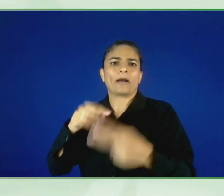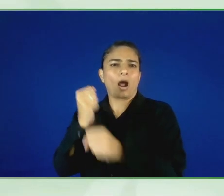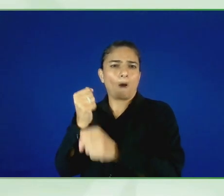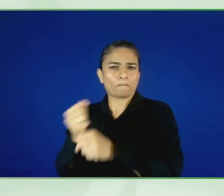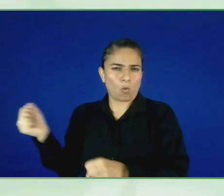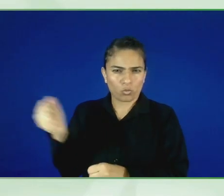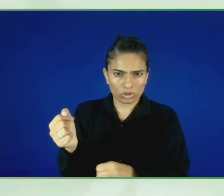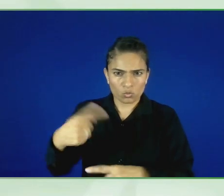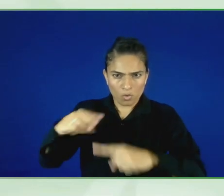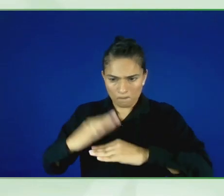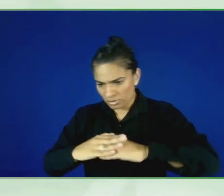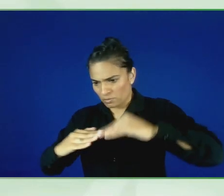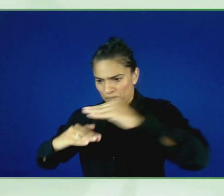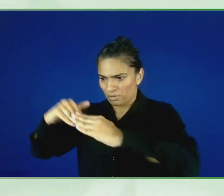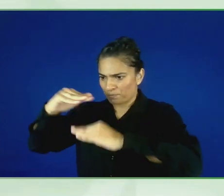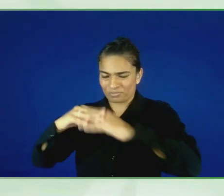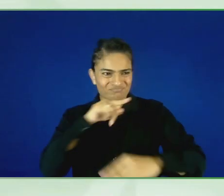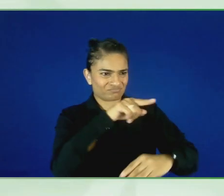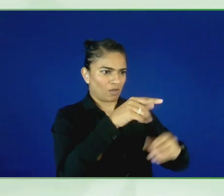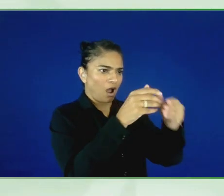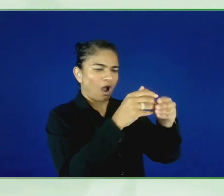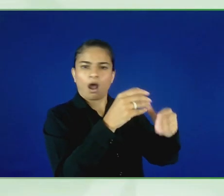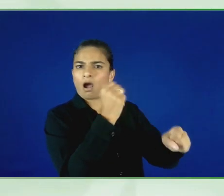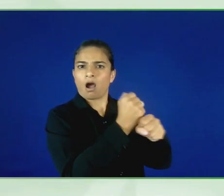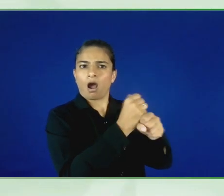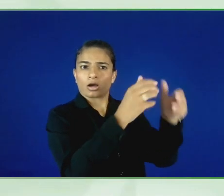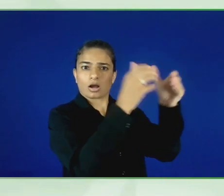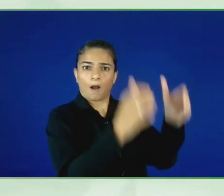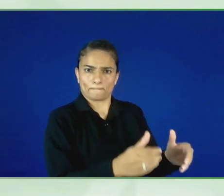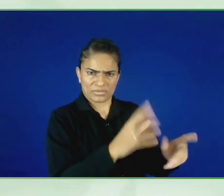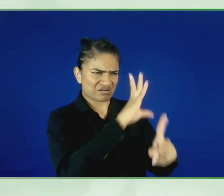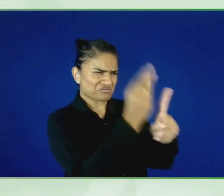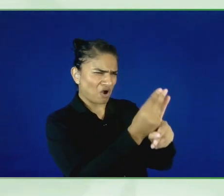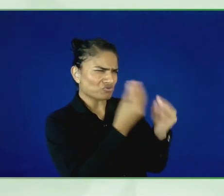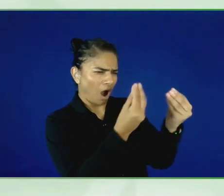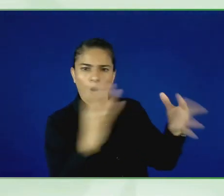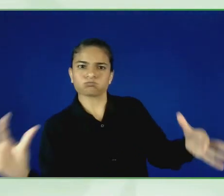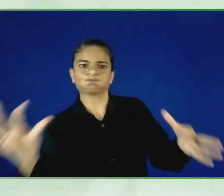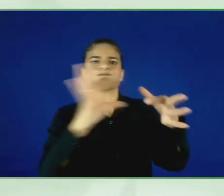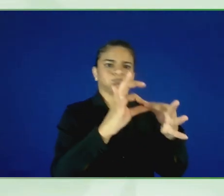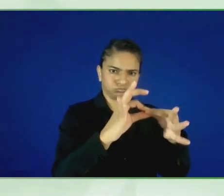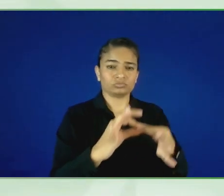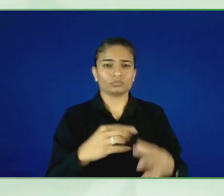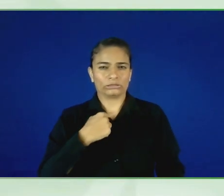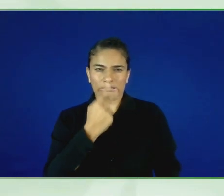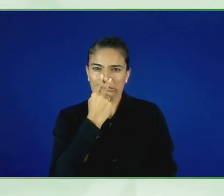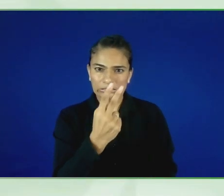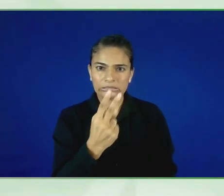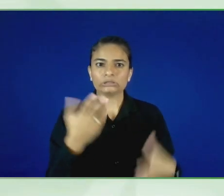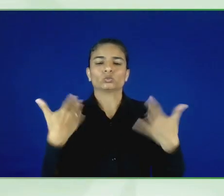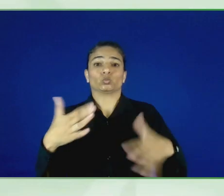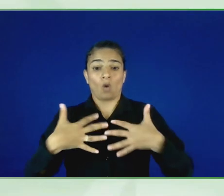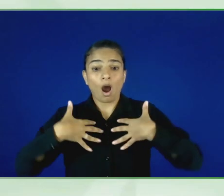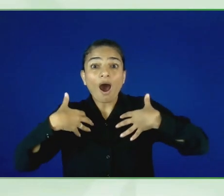that breakthroughs in healthcare can happen when every voice is heard and when